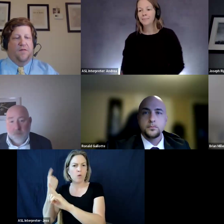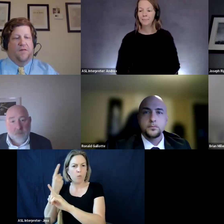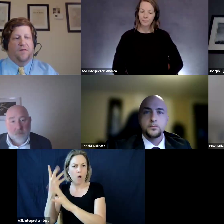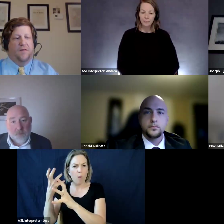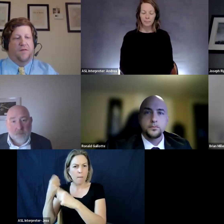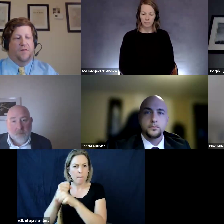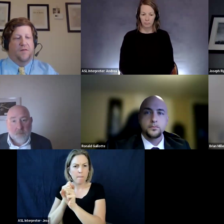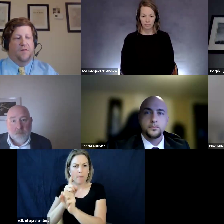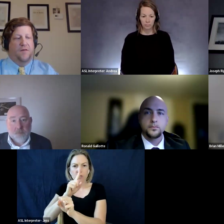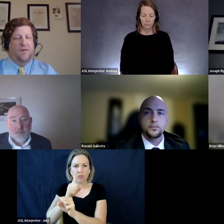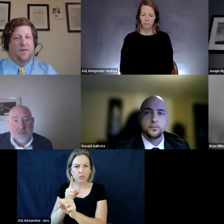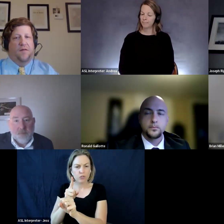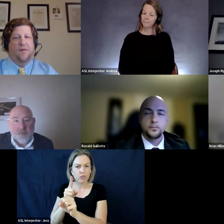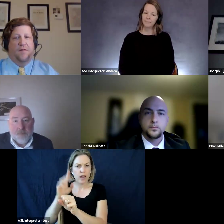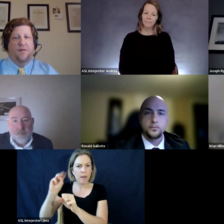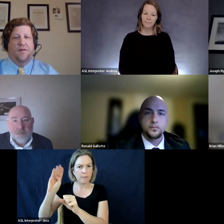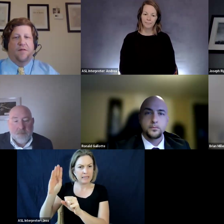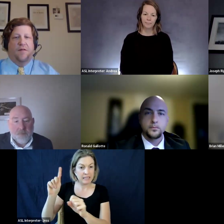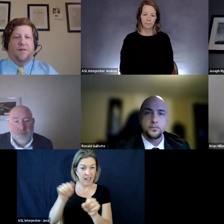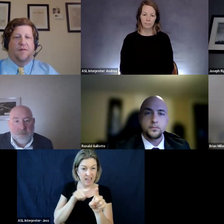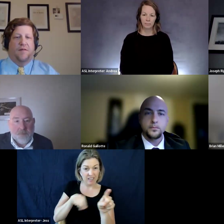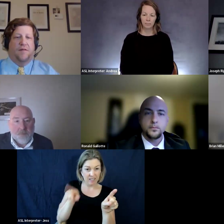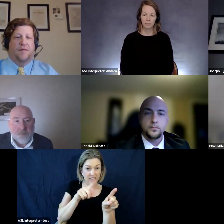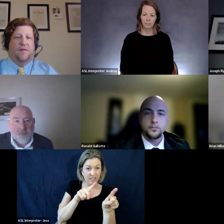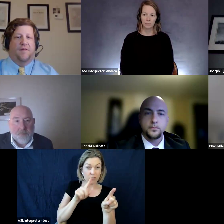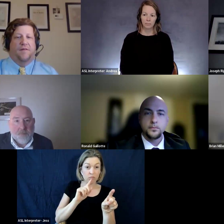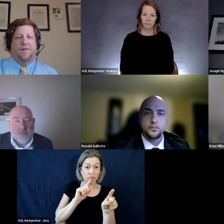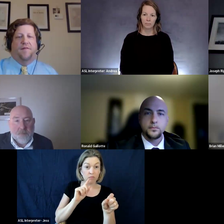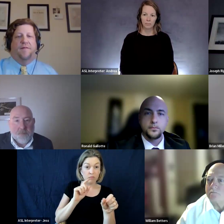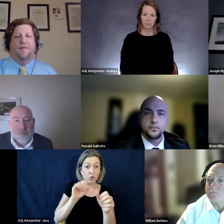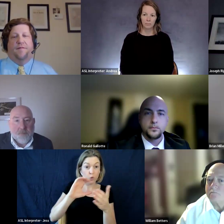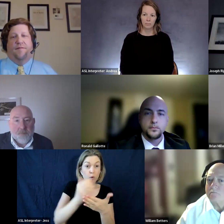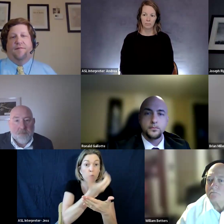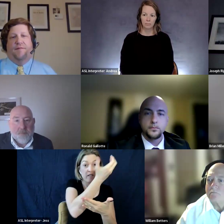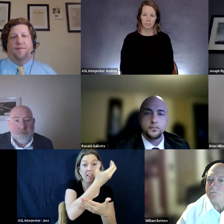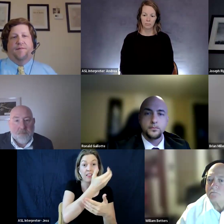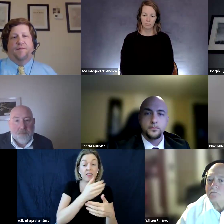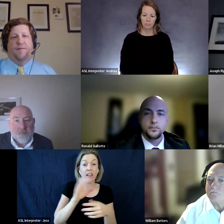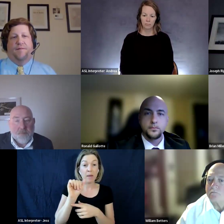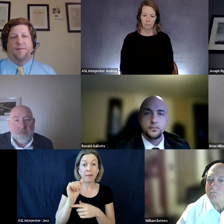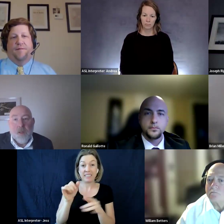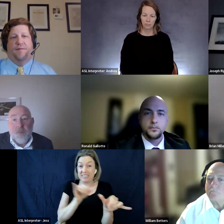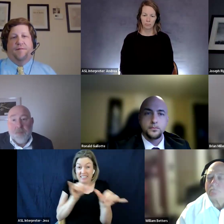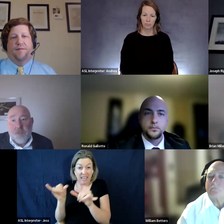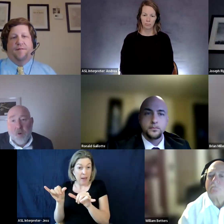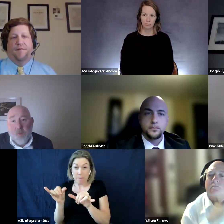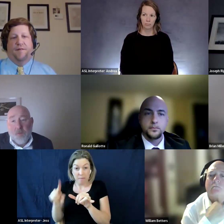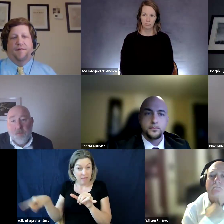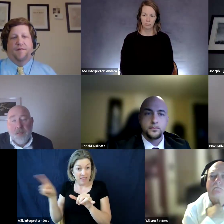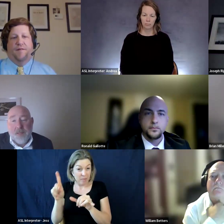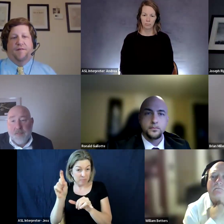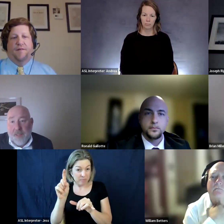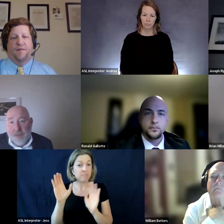sure that that the MBTA is doing their removals consistent with that. Thank